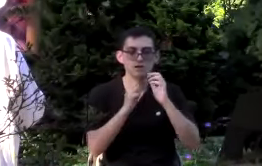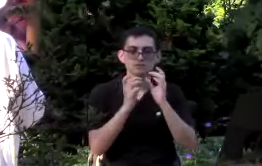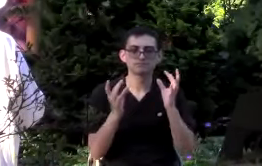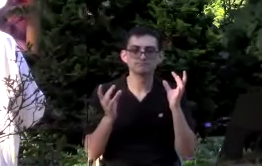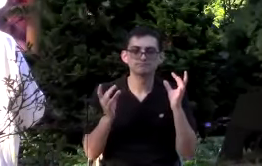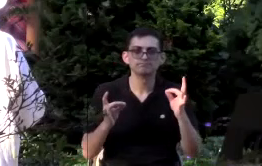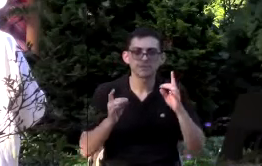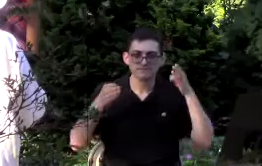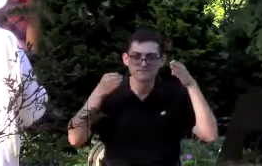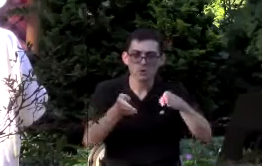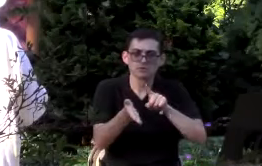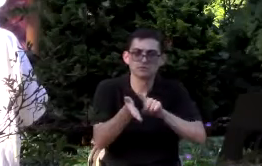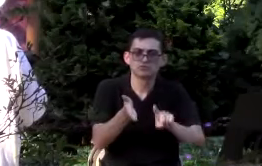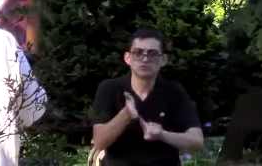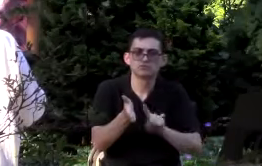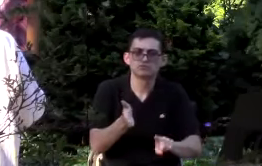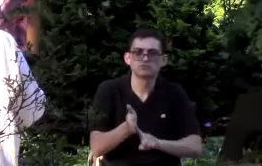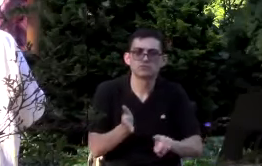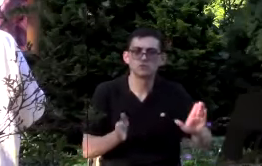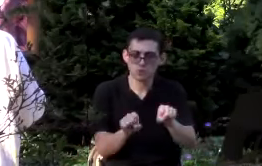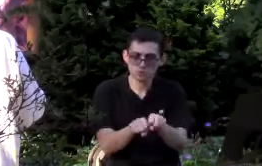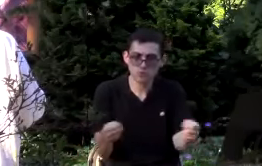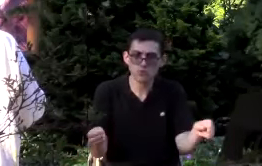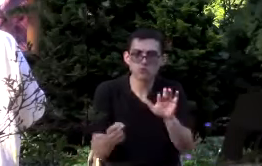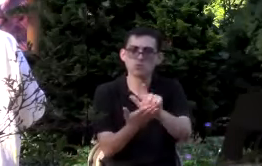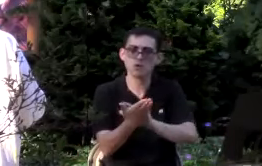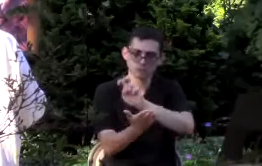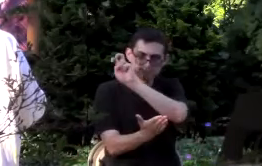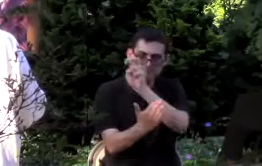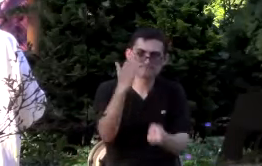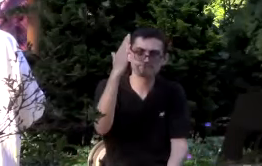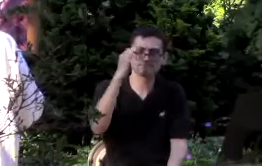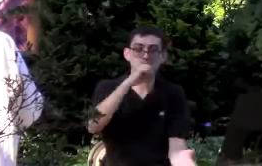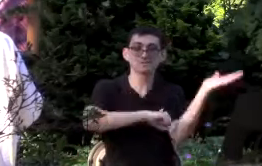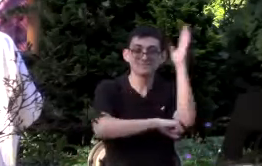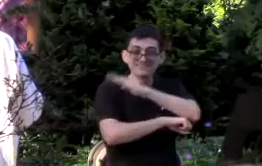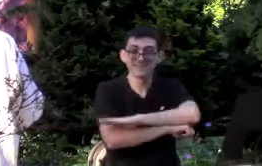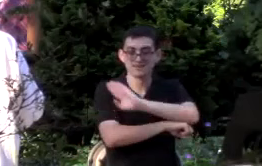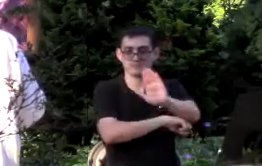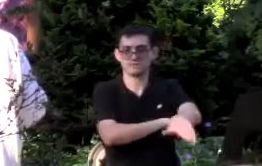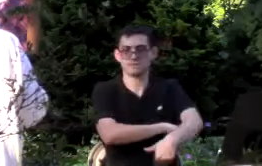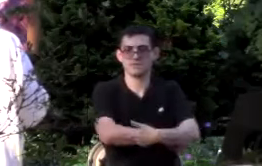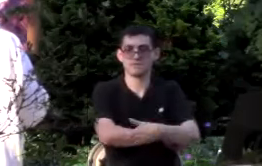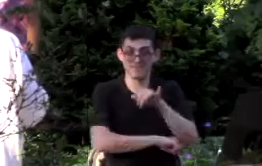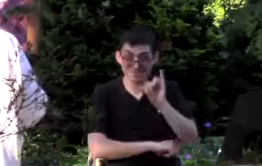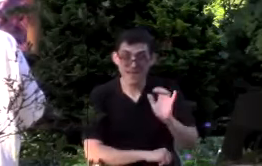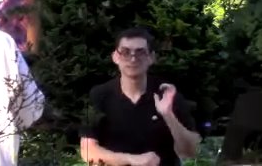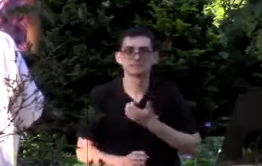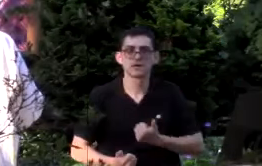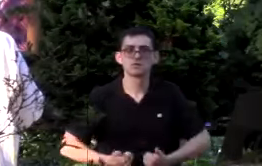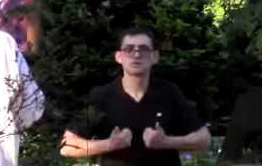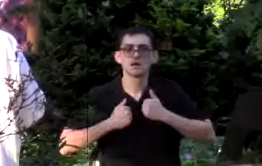commandments. We will rejoice in your Torah forever. Day and night we will reflect on them, for they are our life.